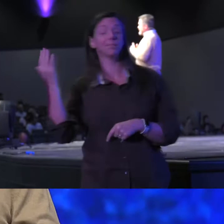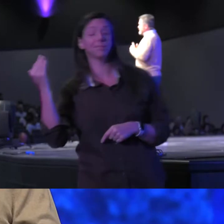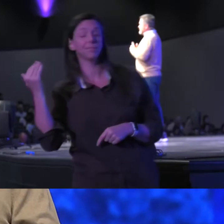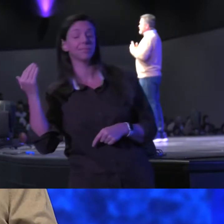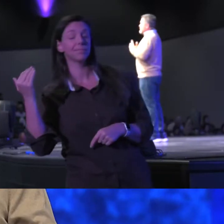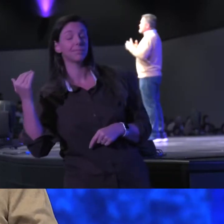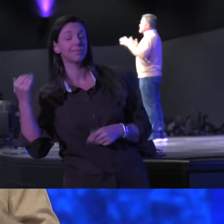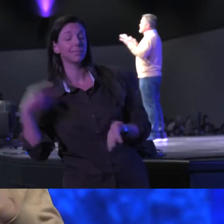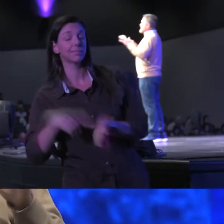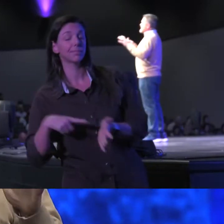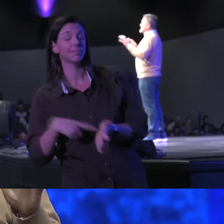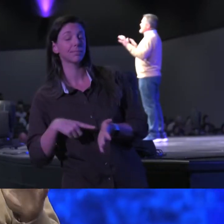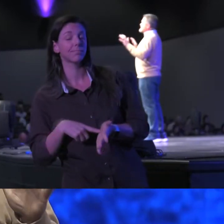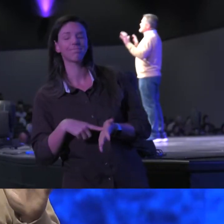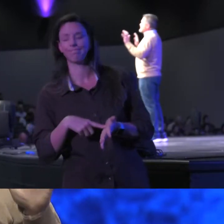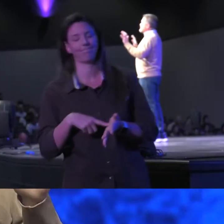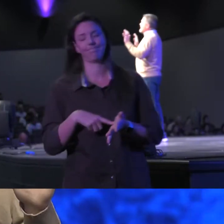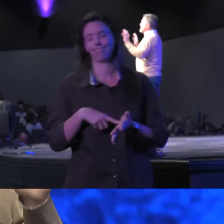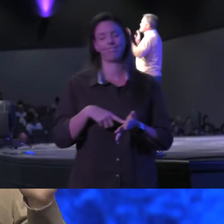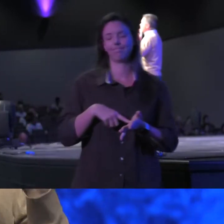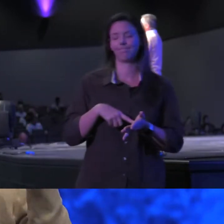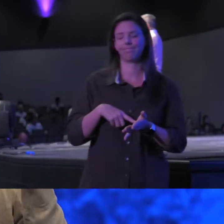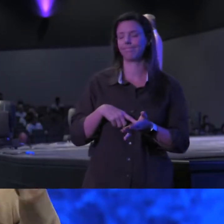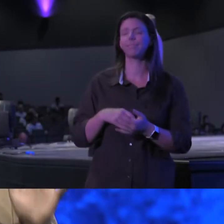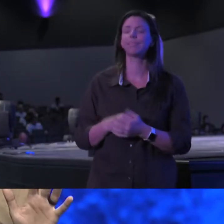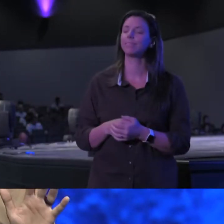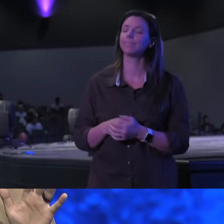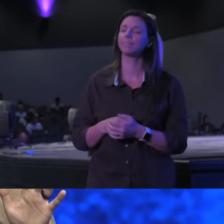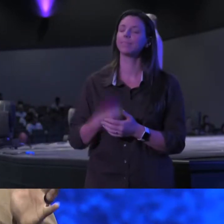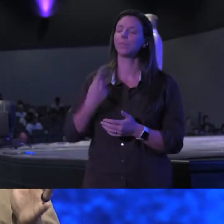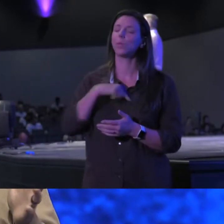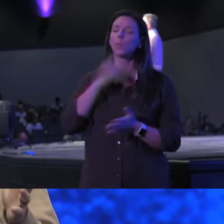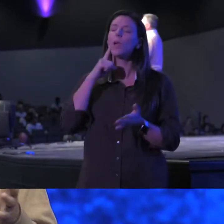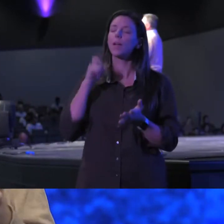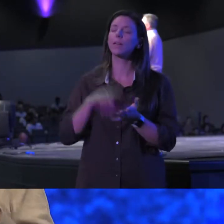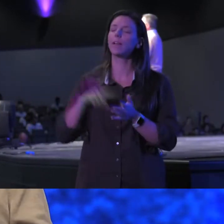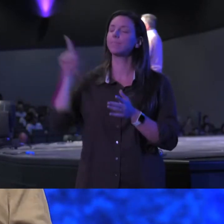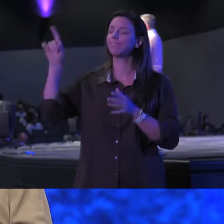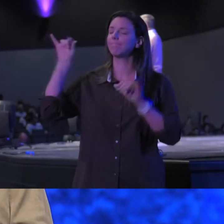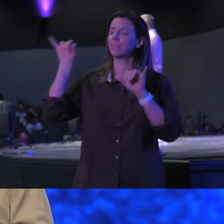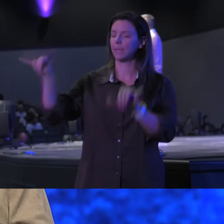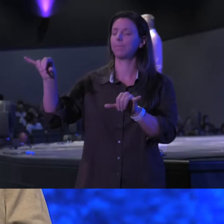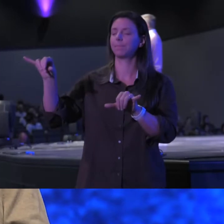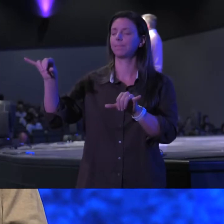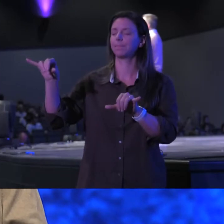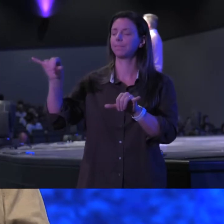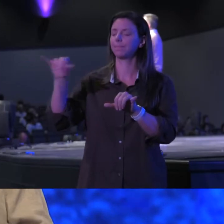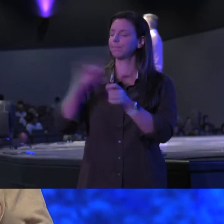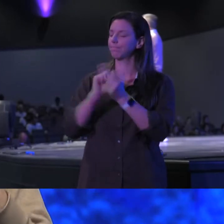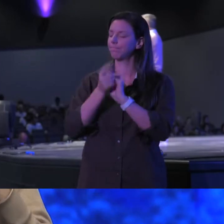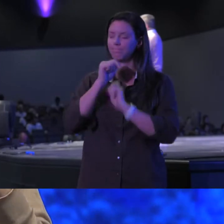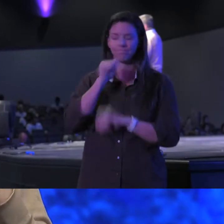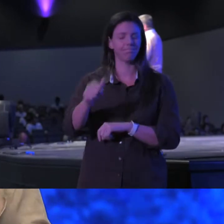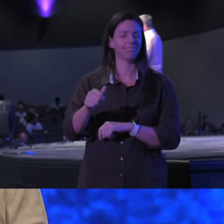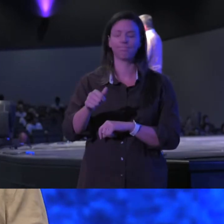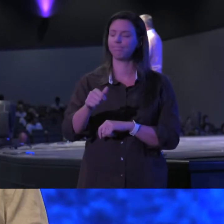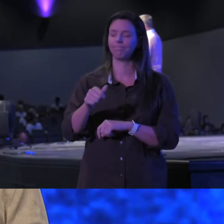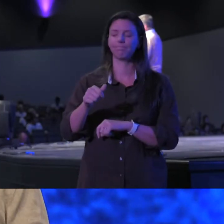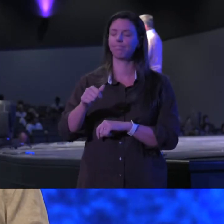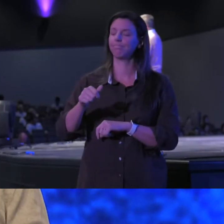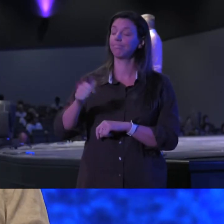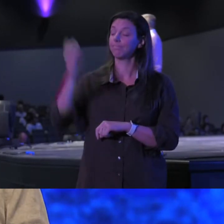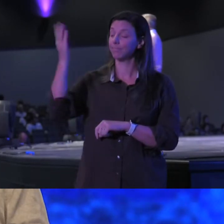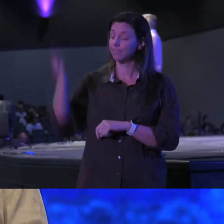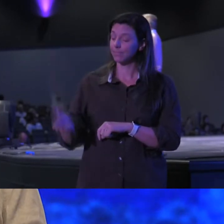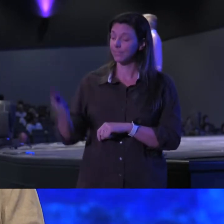come today to recognize that you have not changed and your hope is your